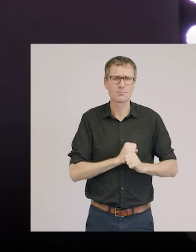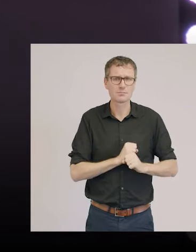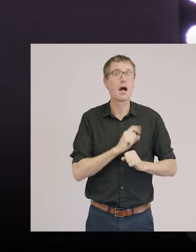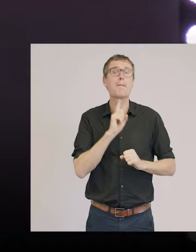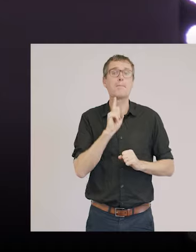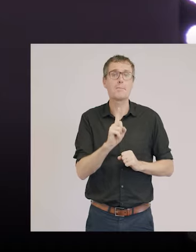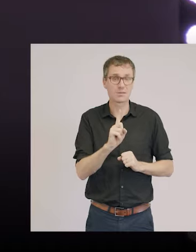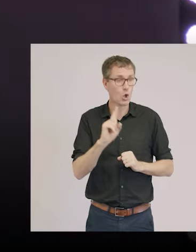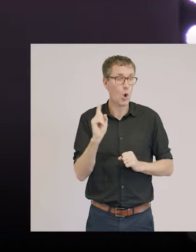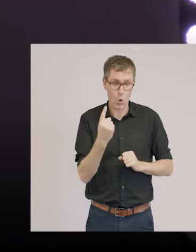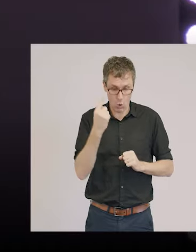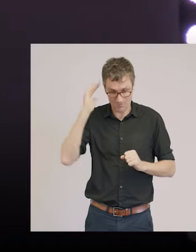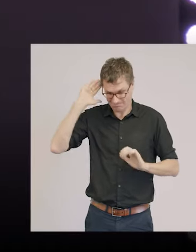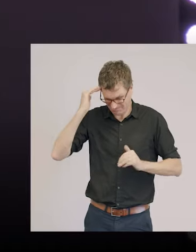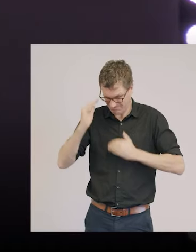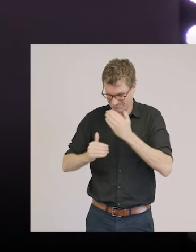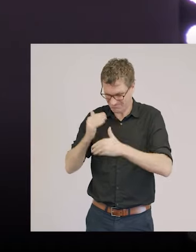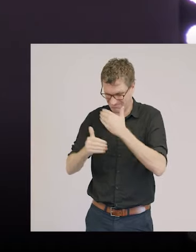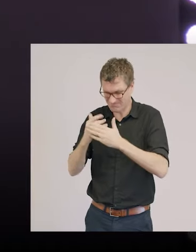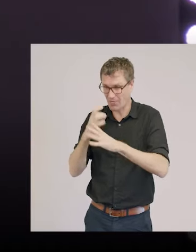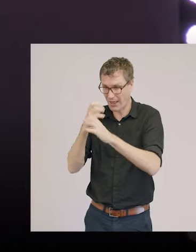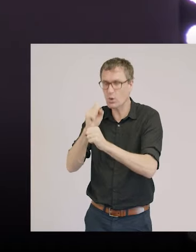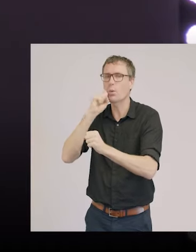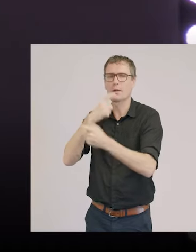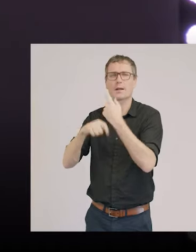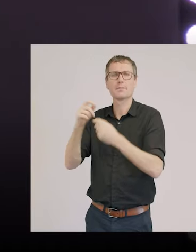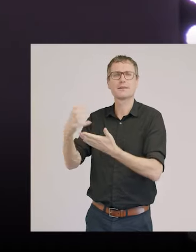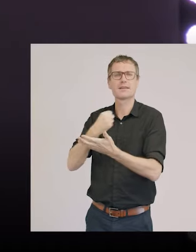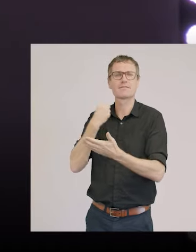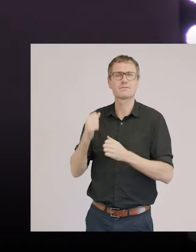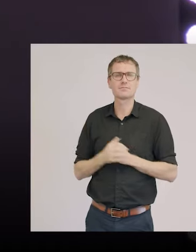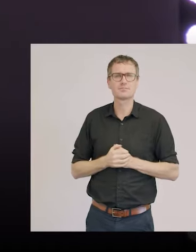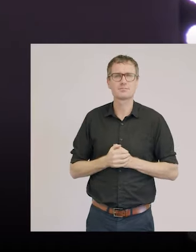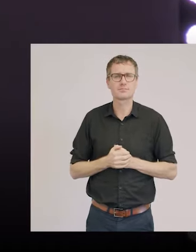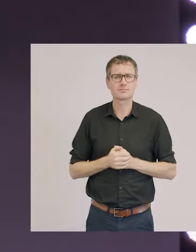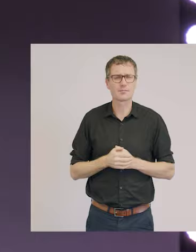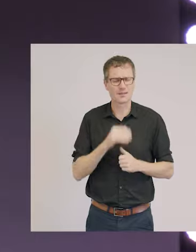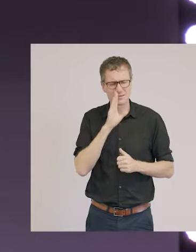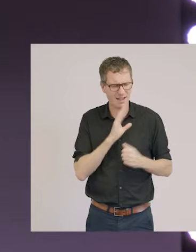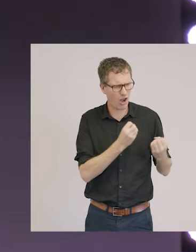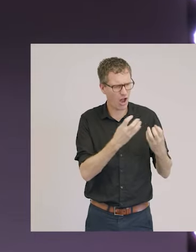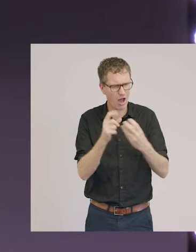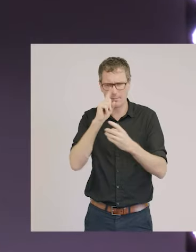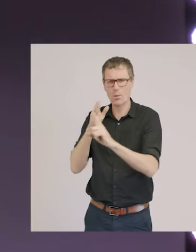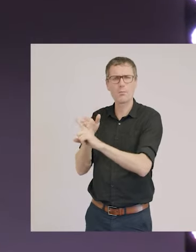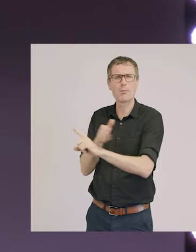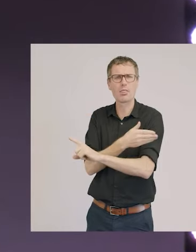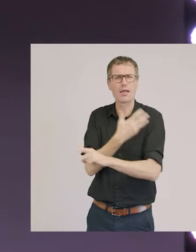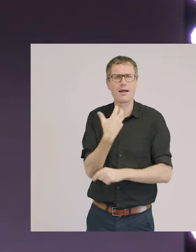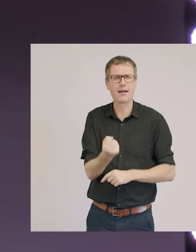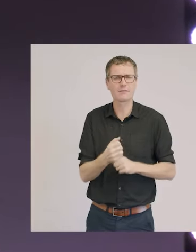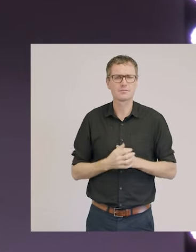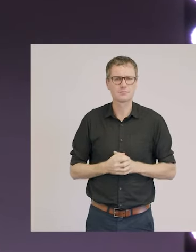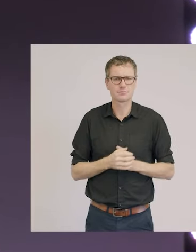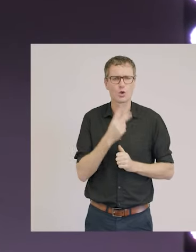everywhere and the love of many will grow cold, but the one who endures to the end will be saved. It is so sad because I see so many